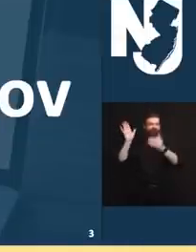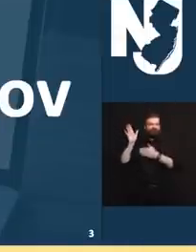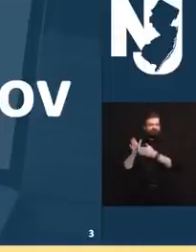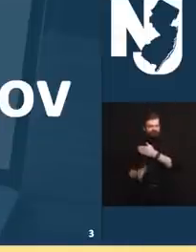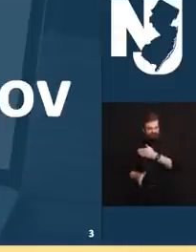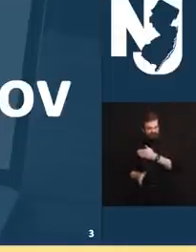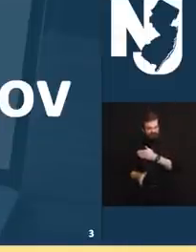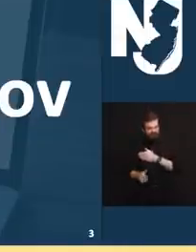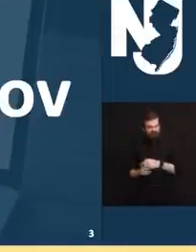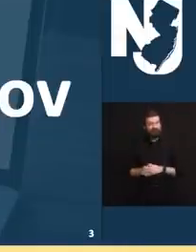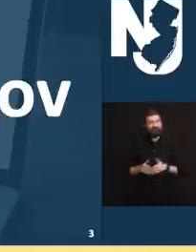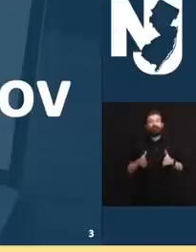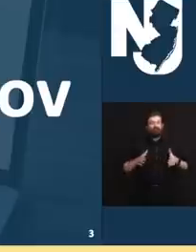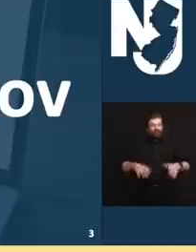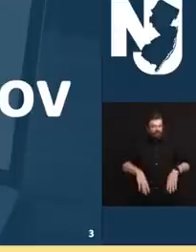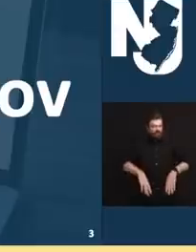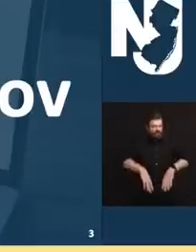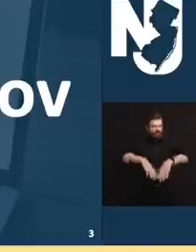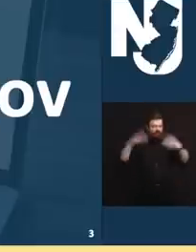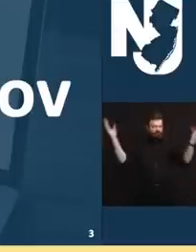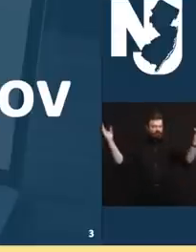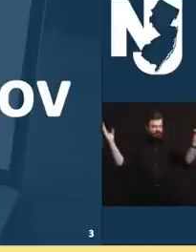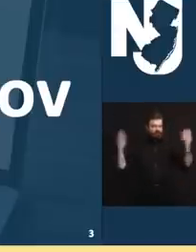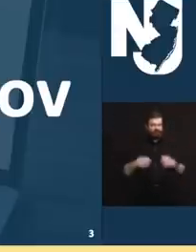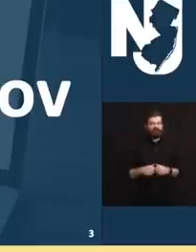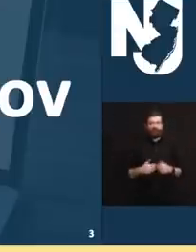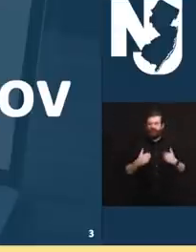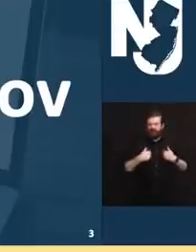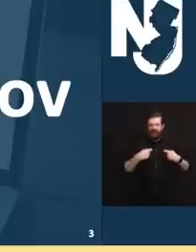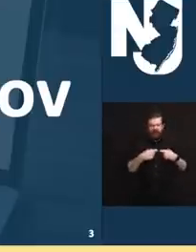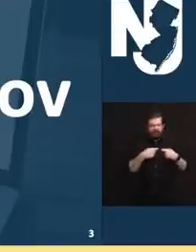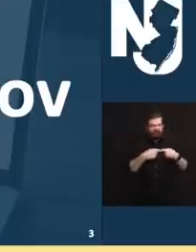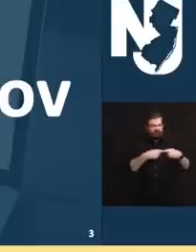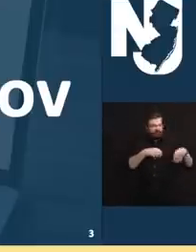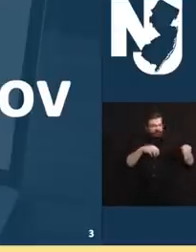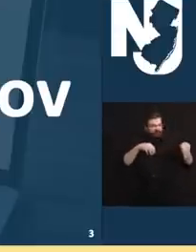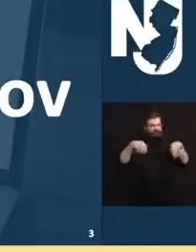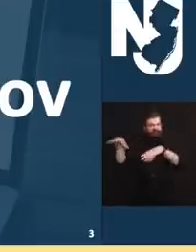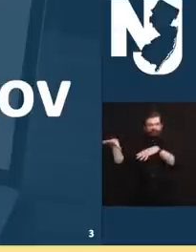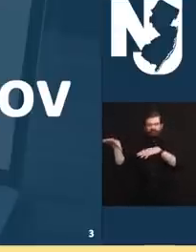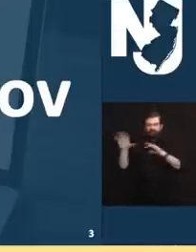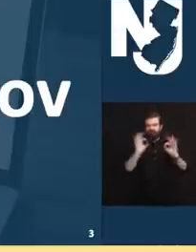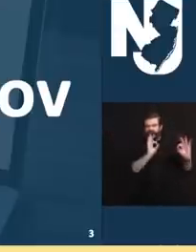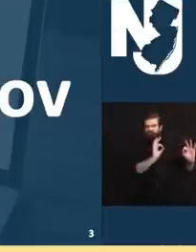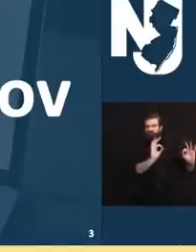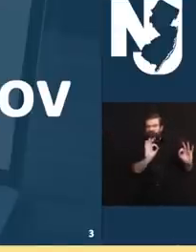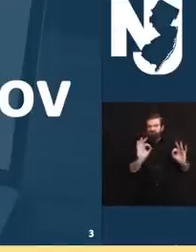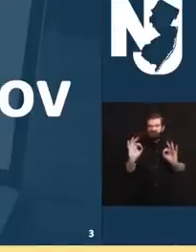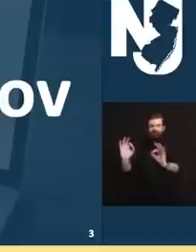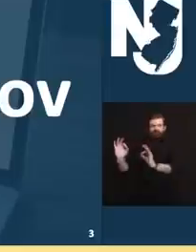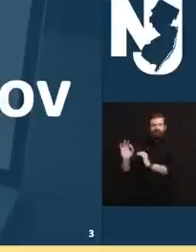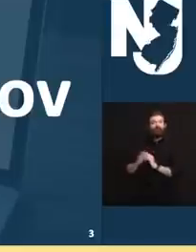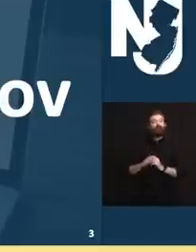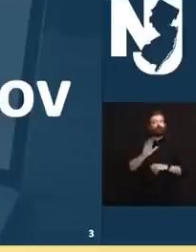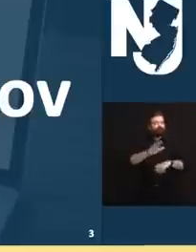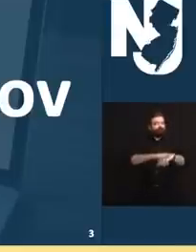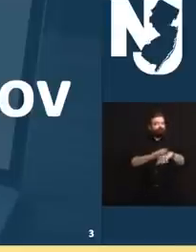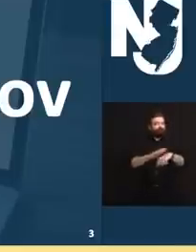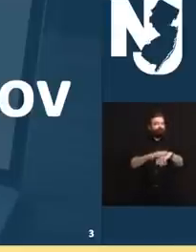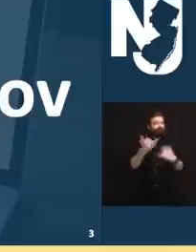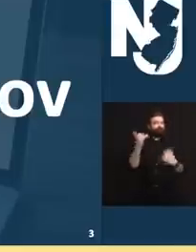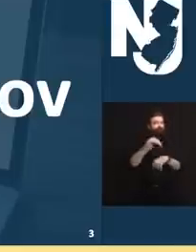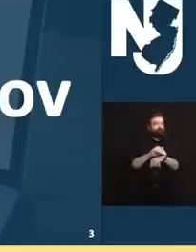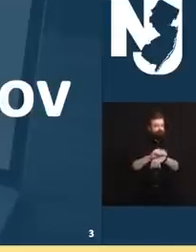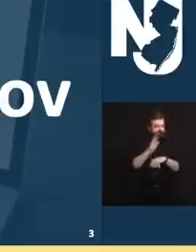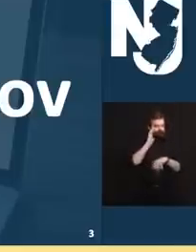another frigid night. I believe, Pat, it's going to get cold tonight again. So refreezing and black ice on our roads and